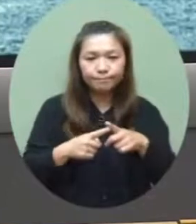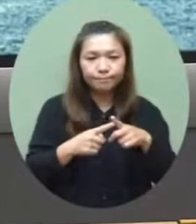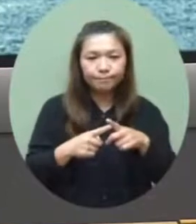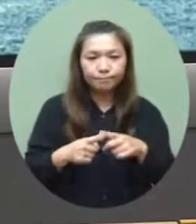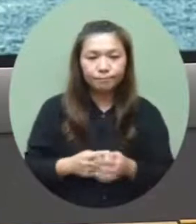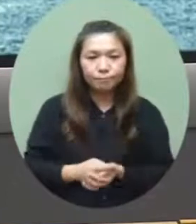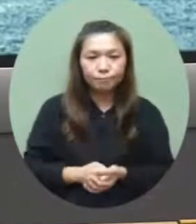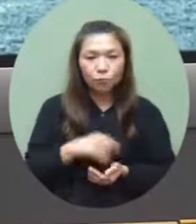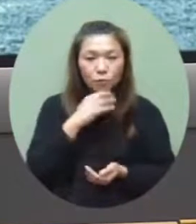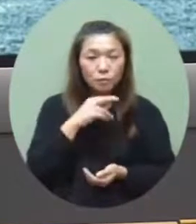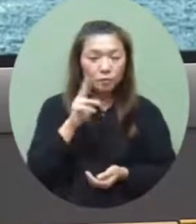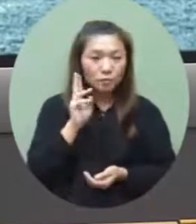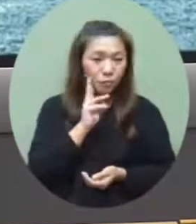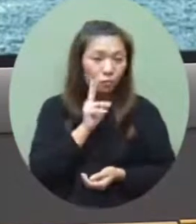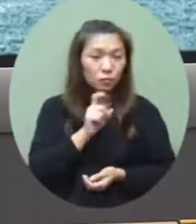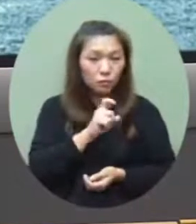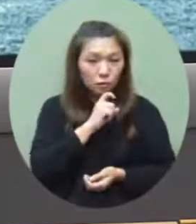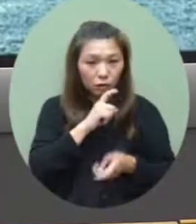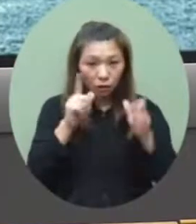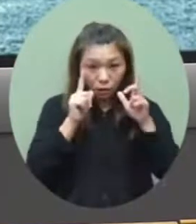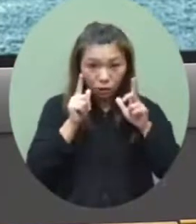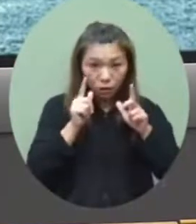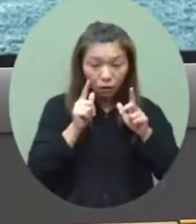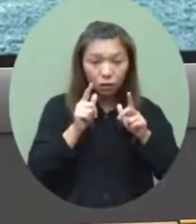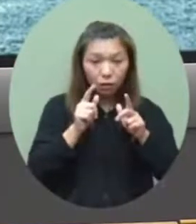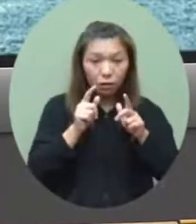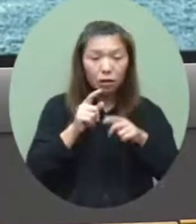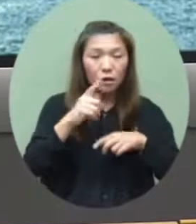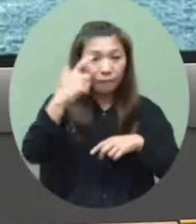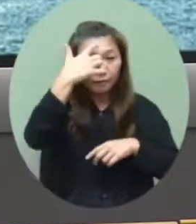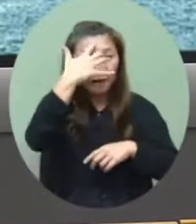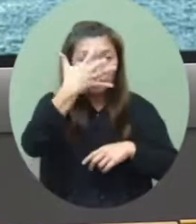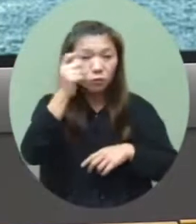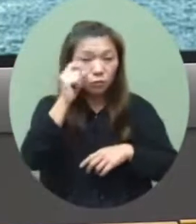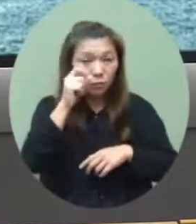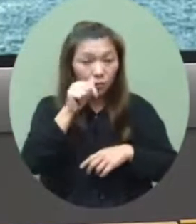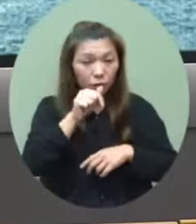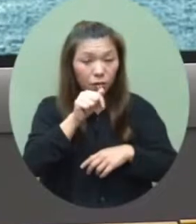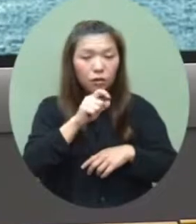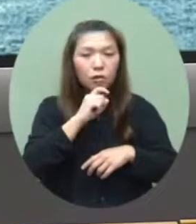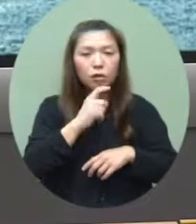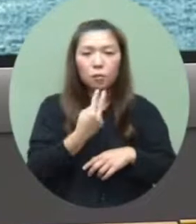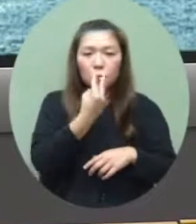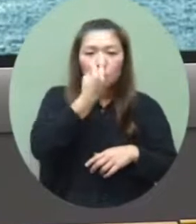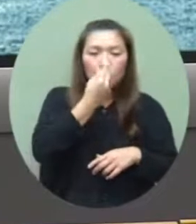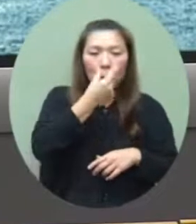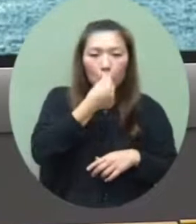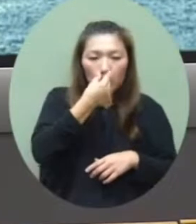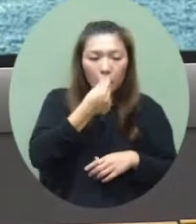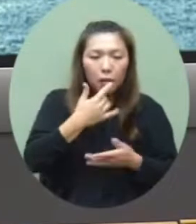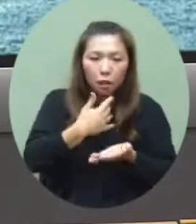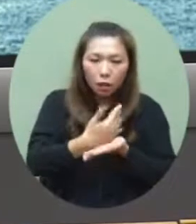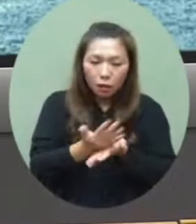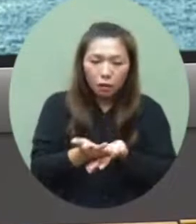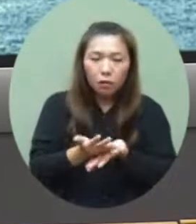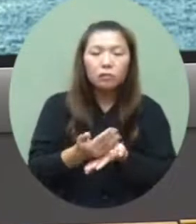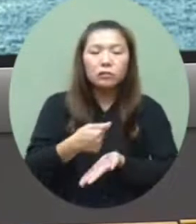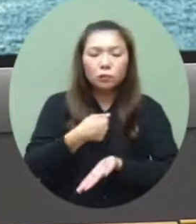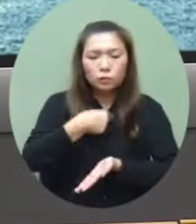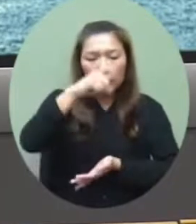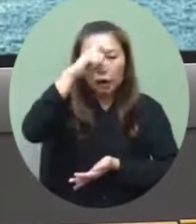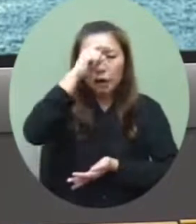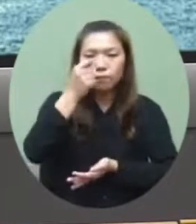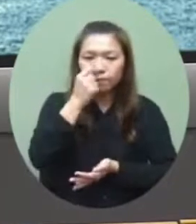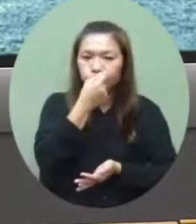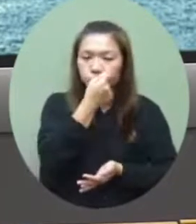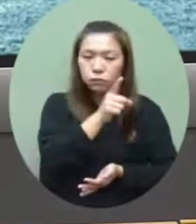despite resuscitation, she passed away. So this is a reminder for the general public. If you have any discomfort, if you have a fever